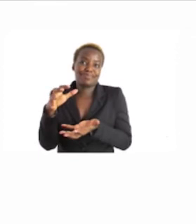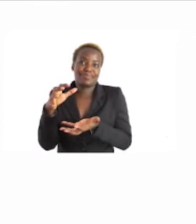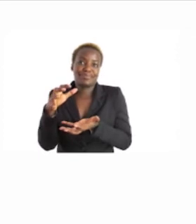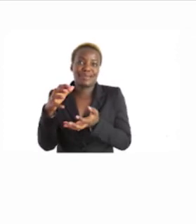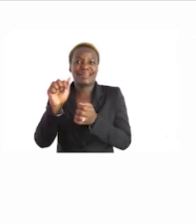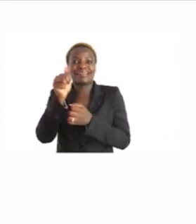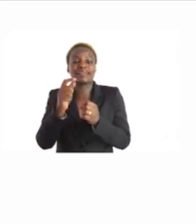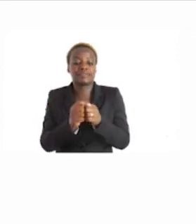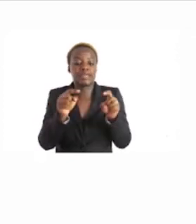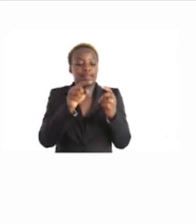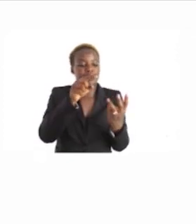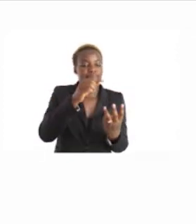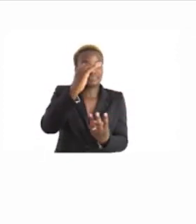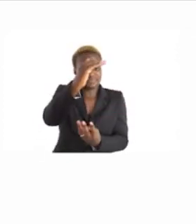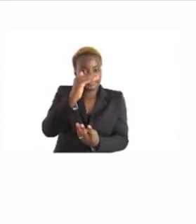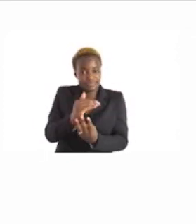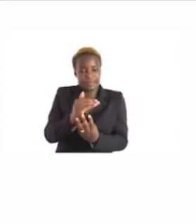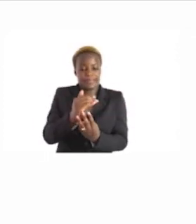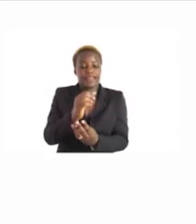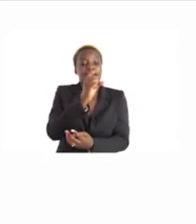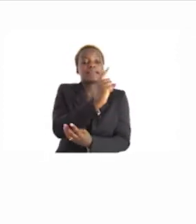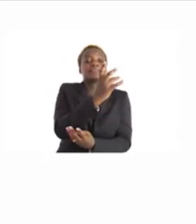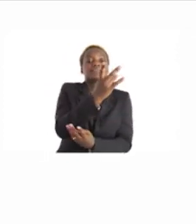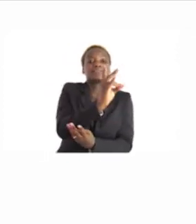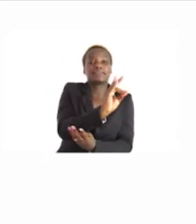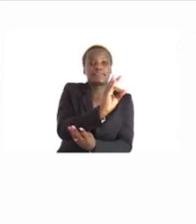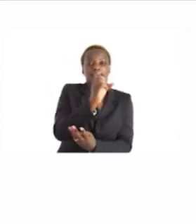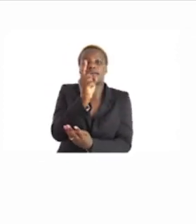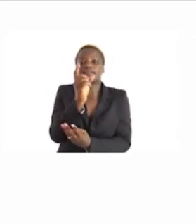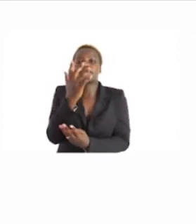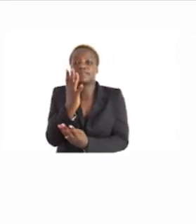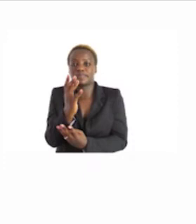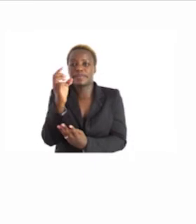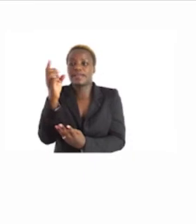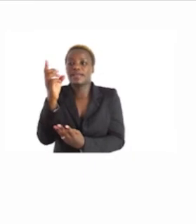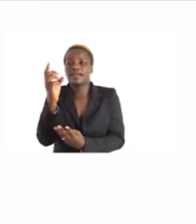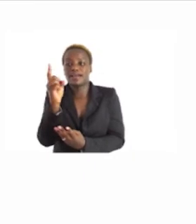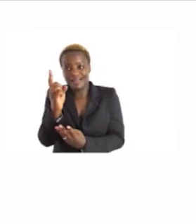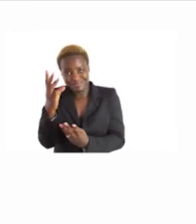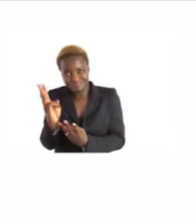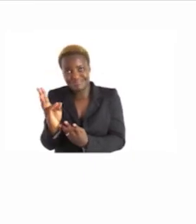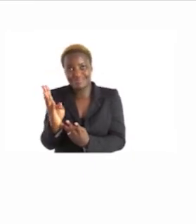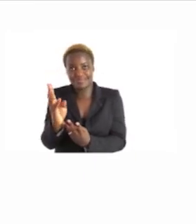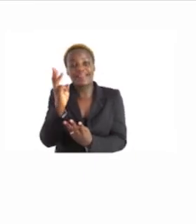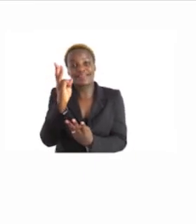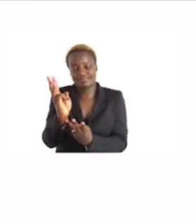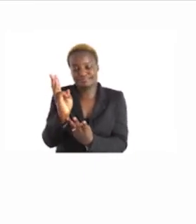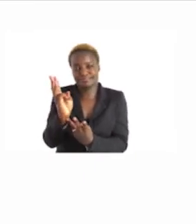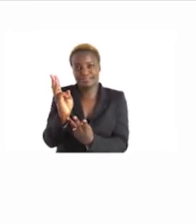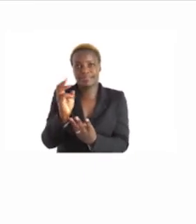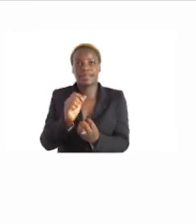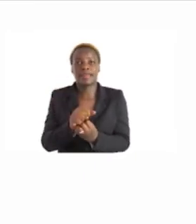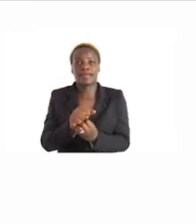one. 17, 15, 1. We can see all the digits standing in the first places are